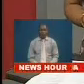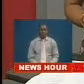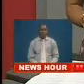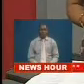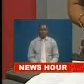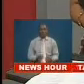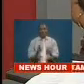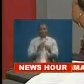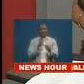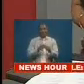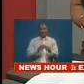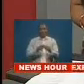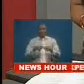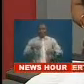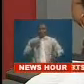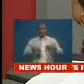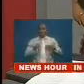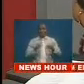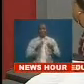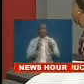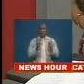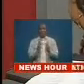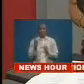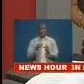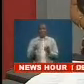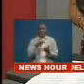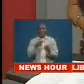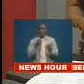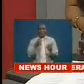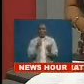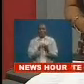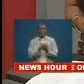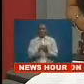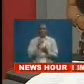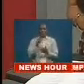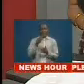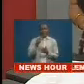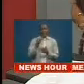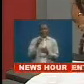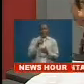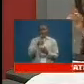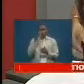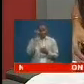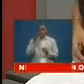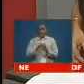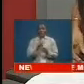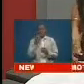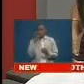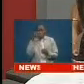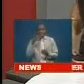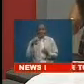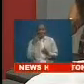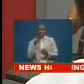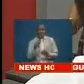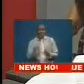The premiering of the rebranded concert party saw some thrilling performances from Bisa K'dei and comedian Asase Aban. Here are